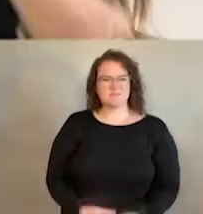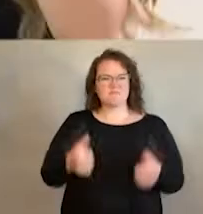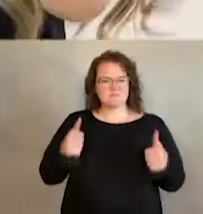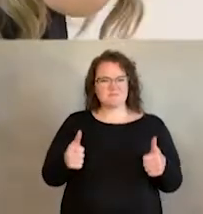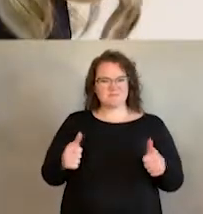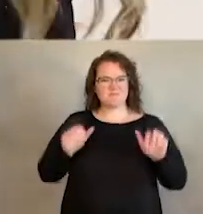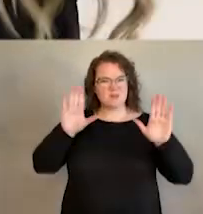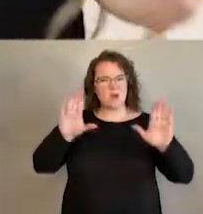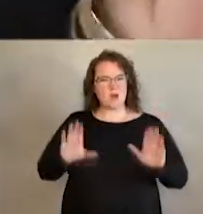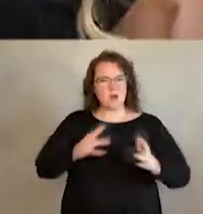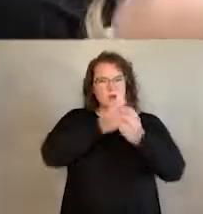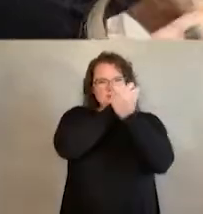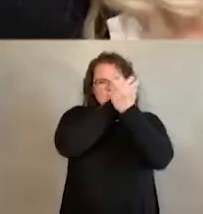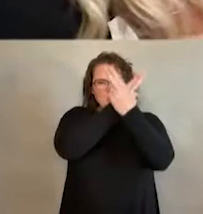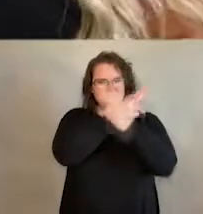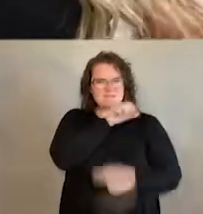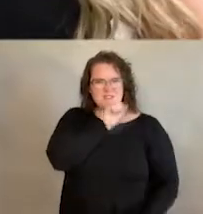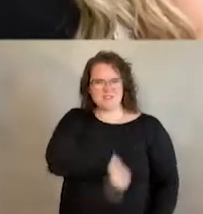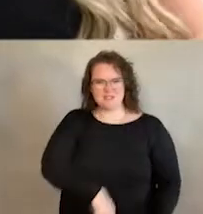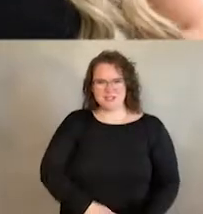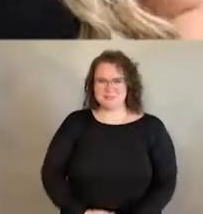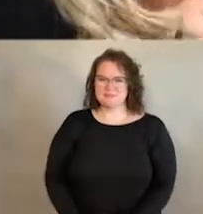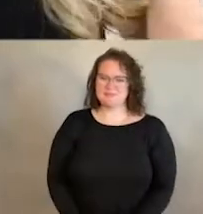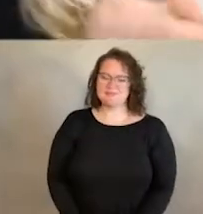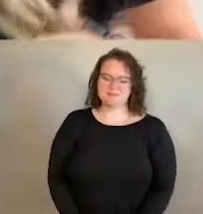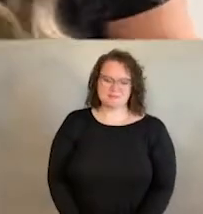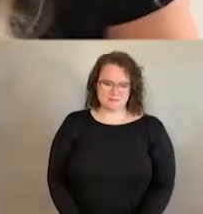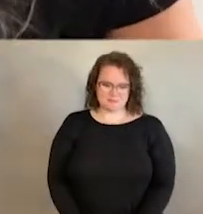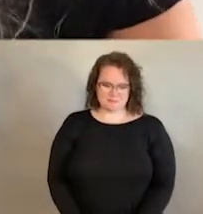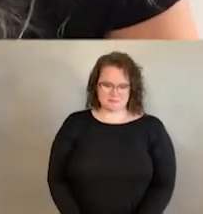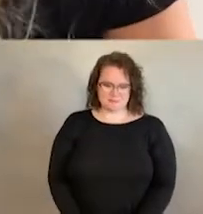Good job. Awesome bow. I love bows.